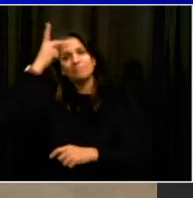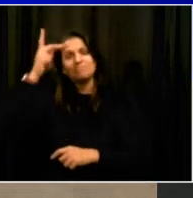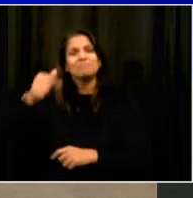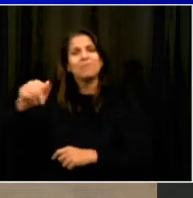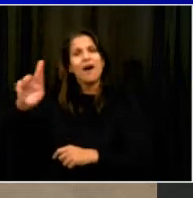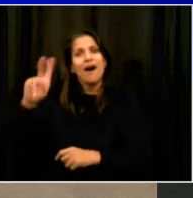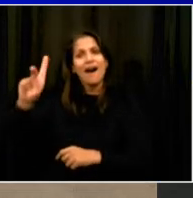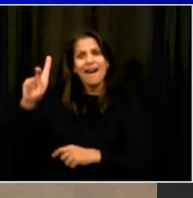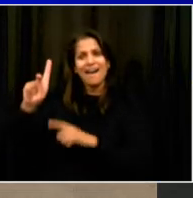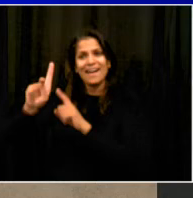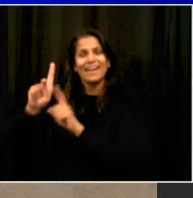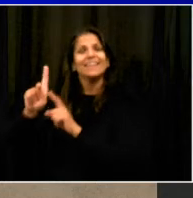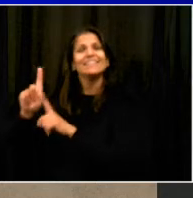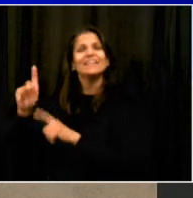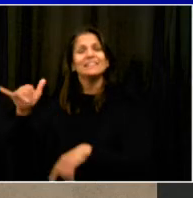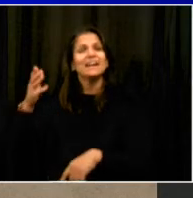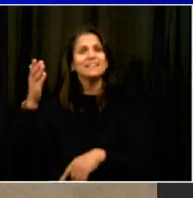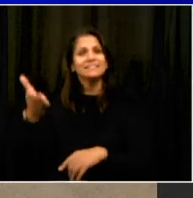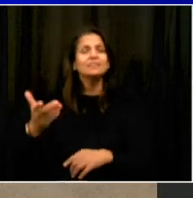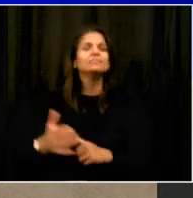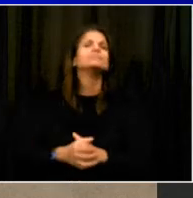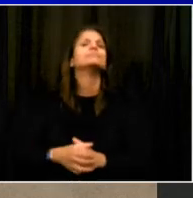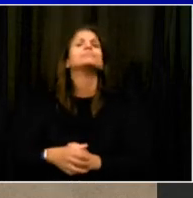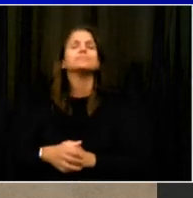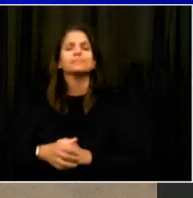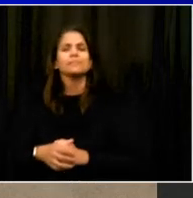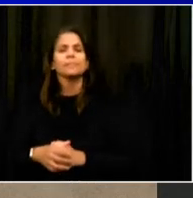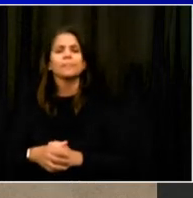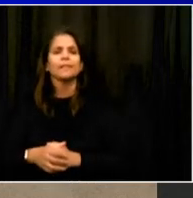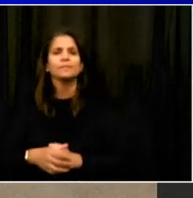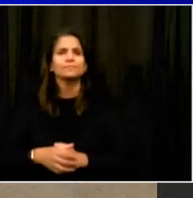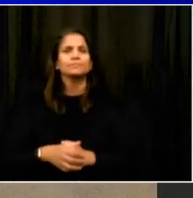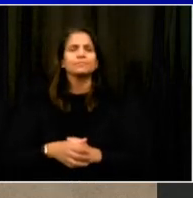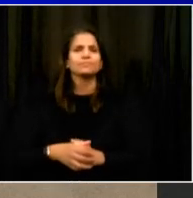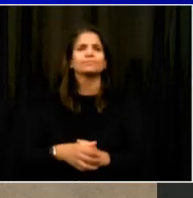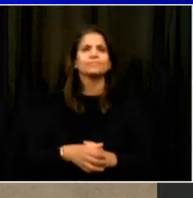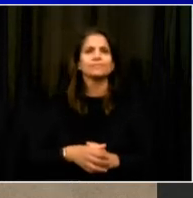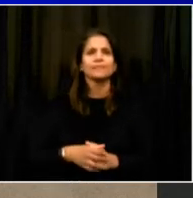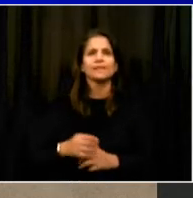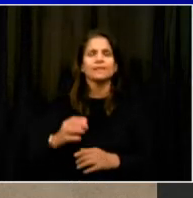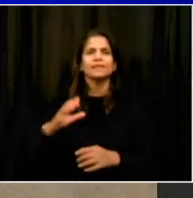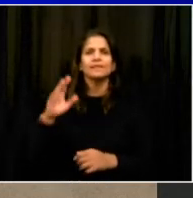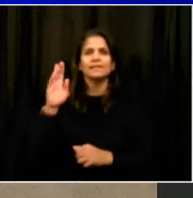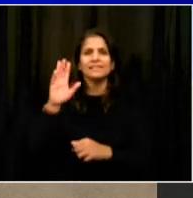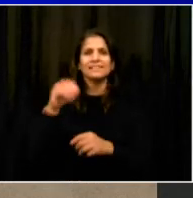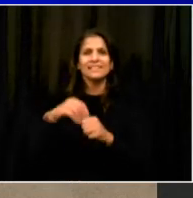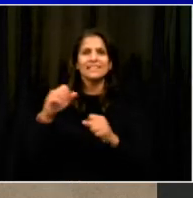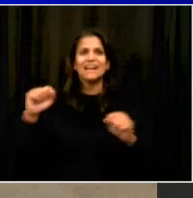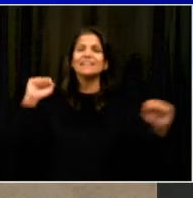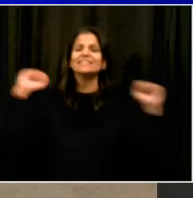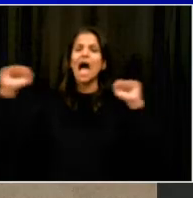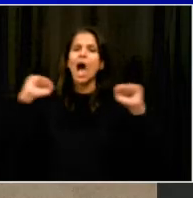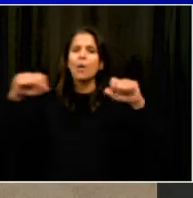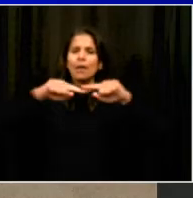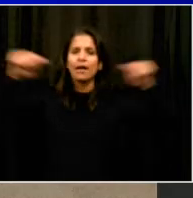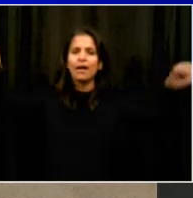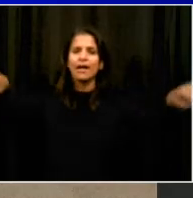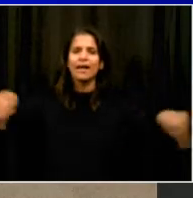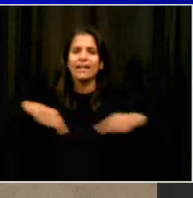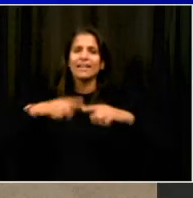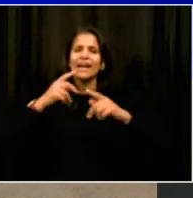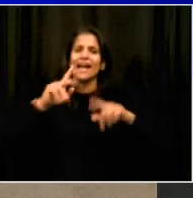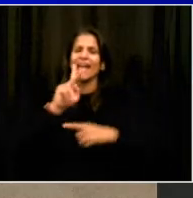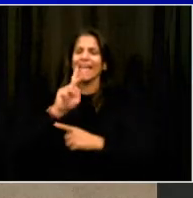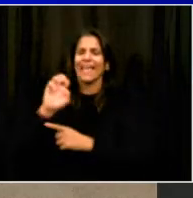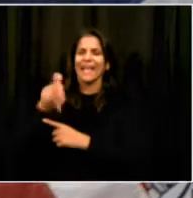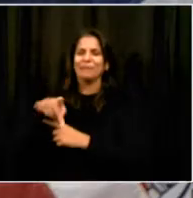big favorite of the coronavirus era. So look, we want people to help out, and we're going to make sure there's some wonderful